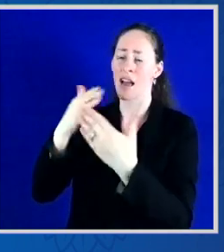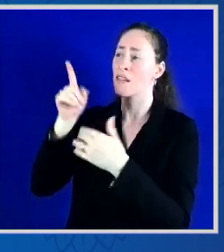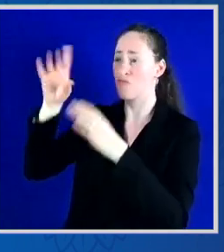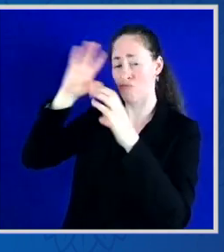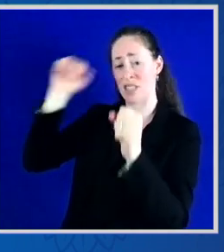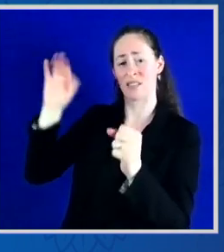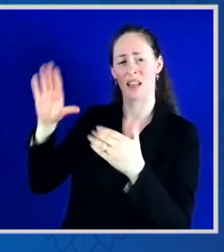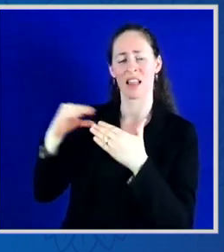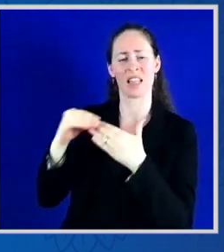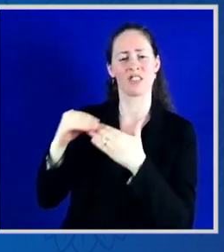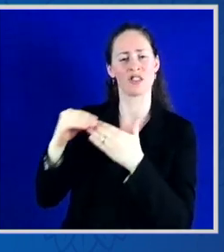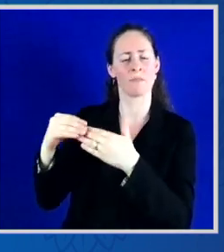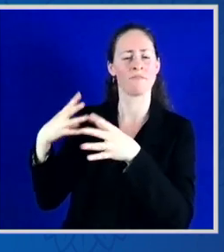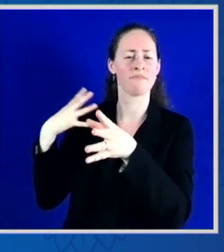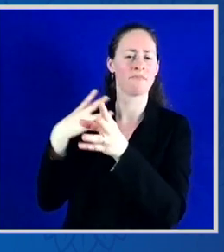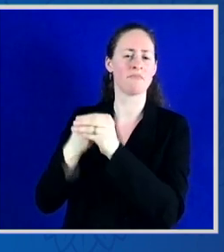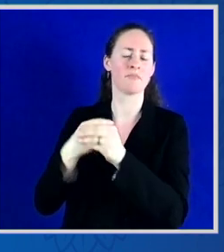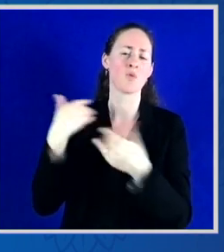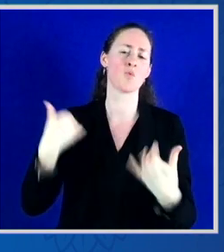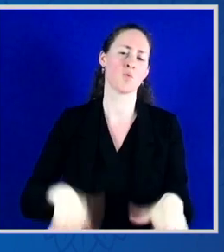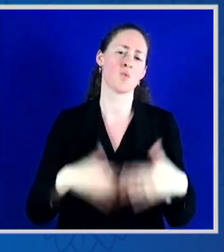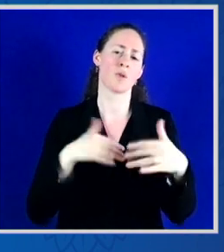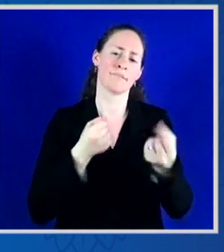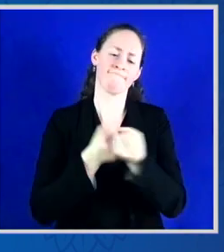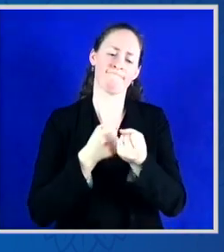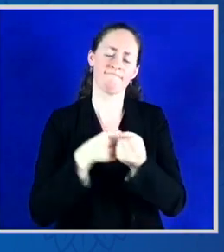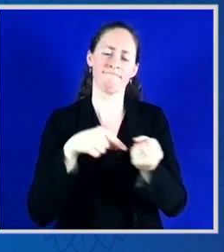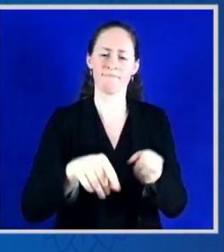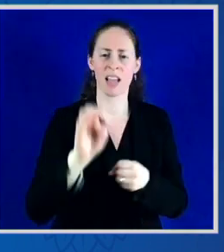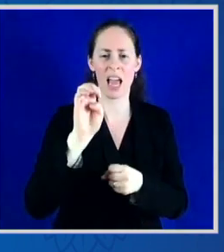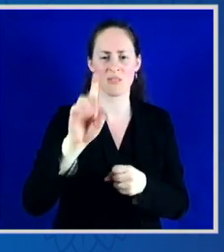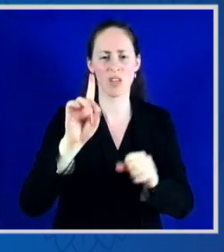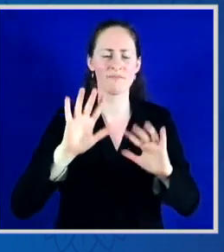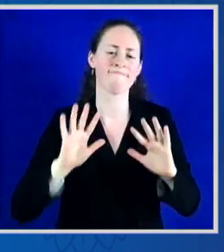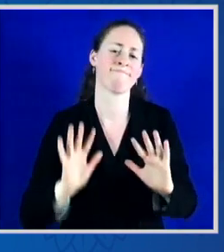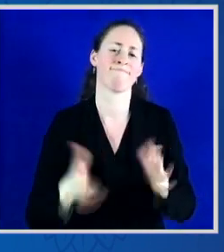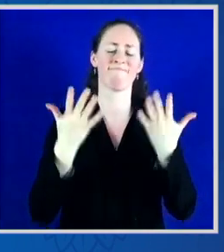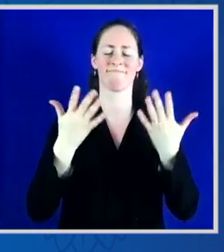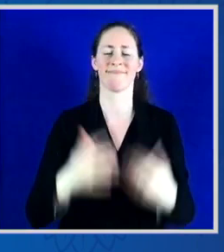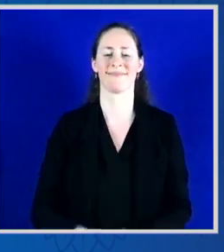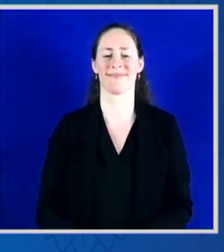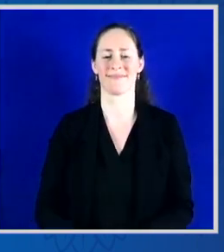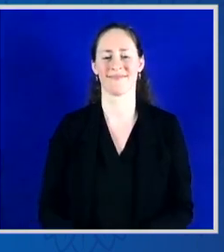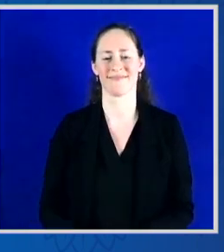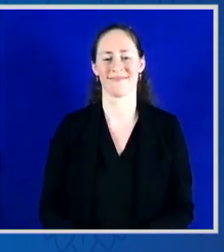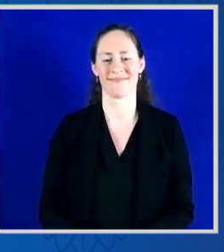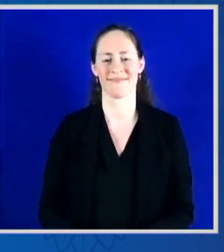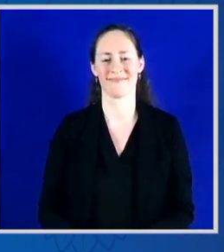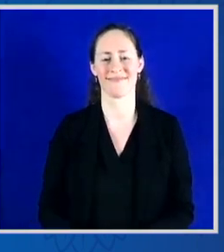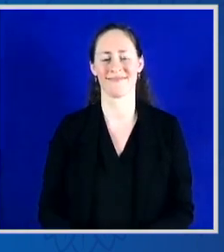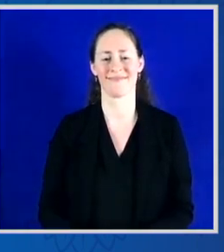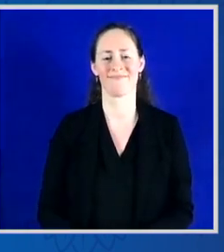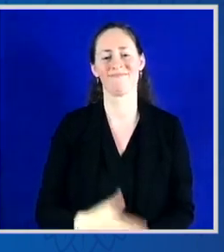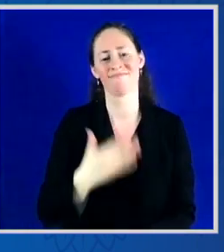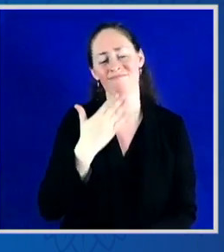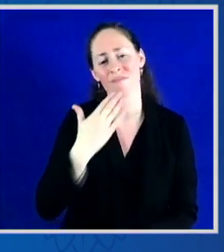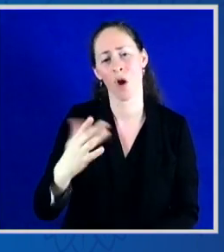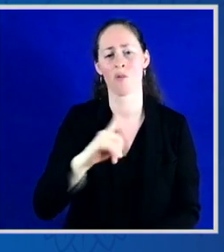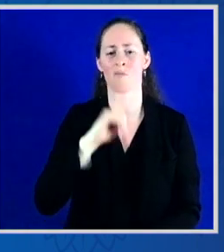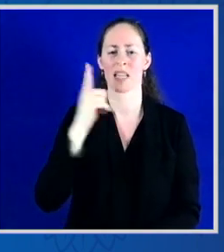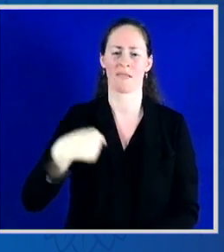support for education. Thank you, Isabel. And I have to say, you know, I'm so proud of Joe